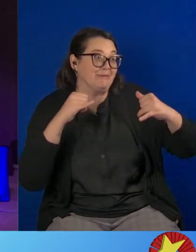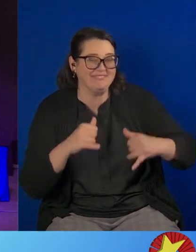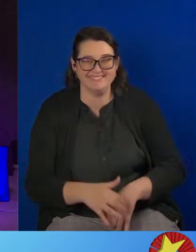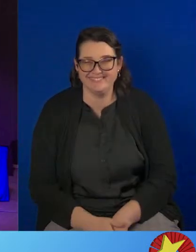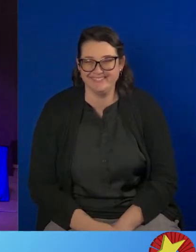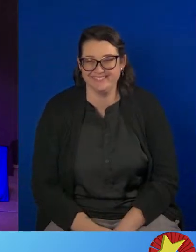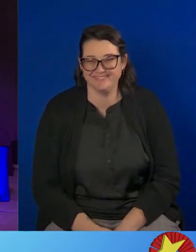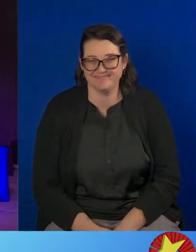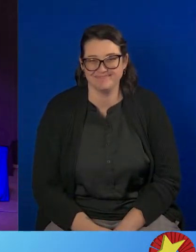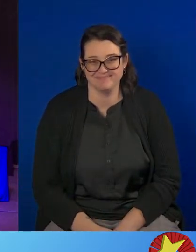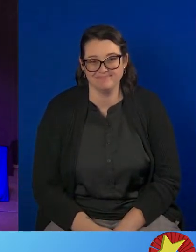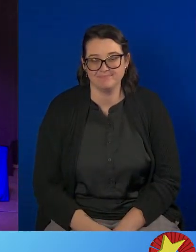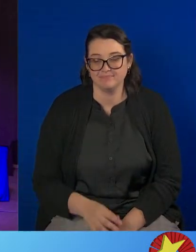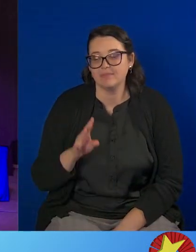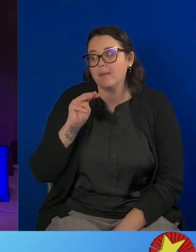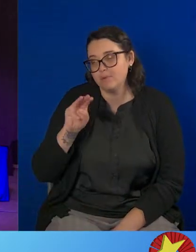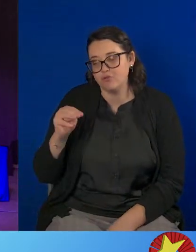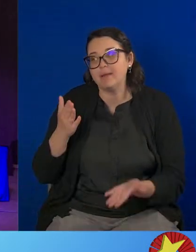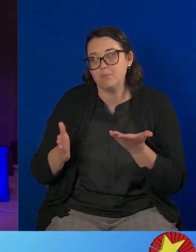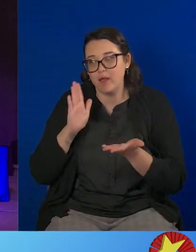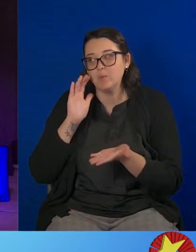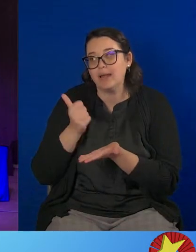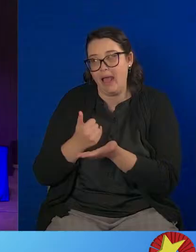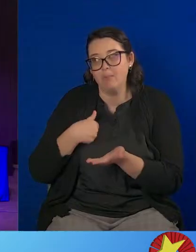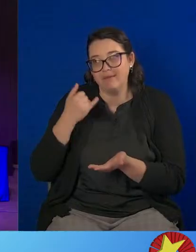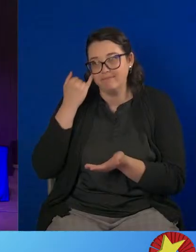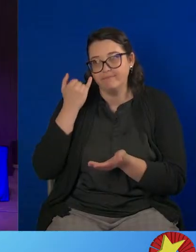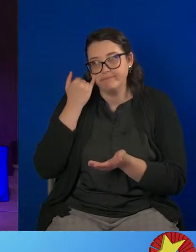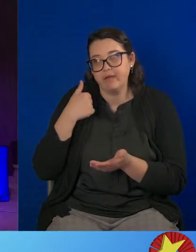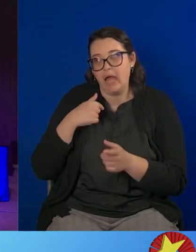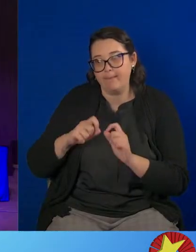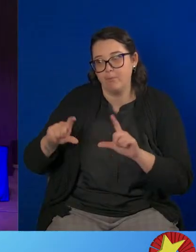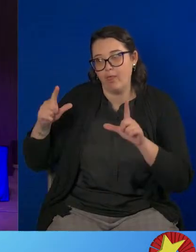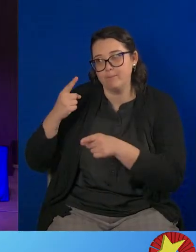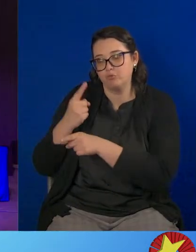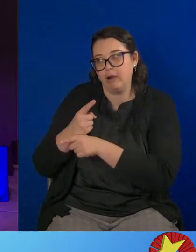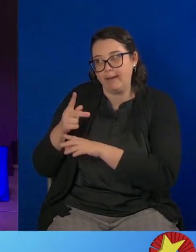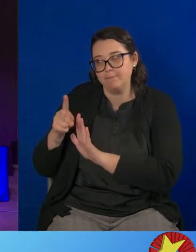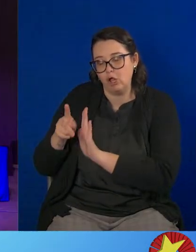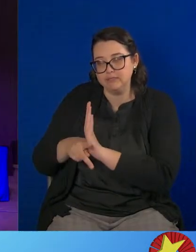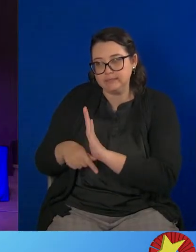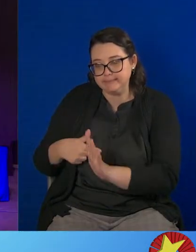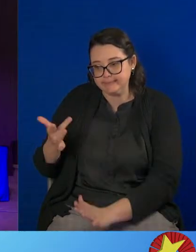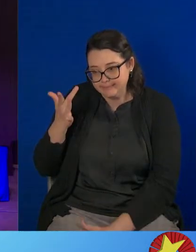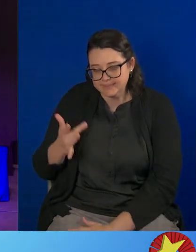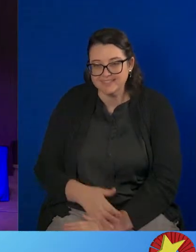And it might help if I was looking at the right set of policies. Sorry. That's all right.